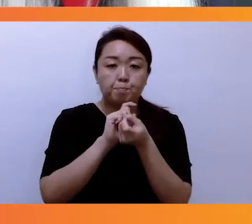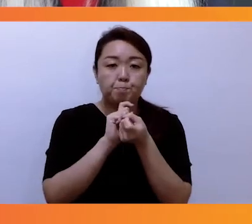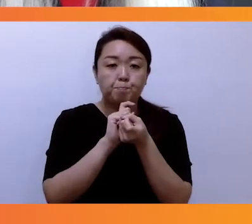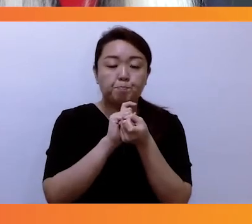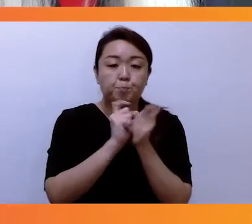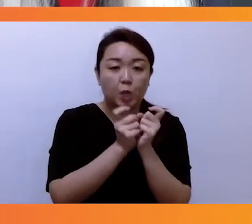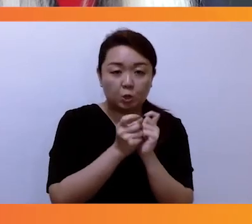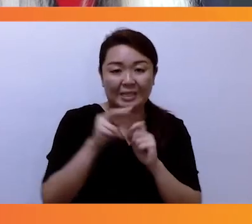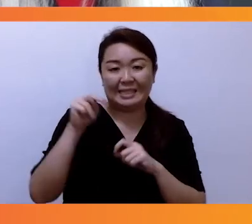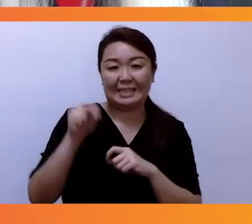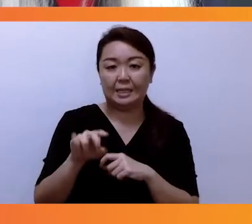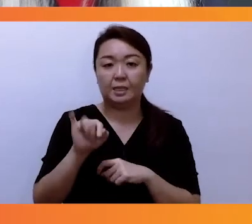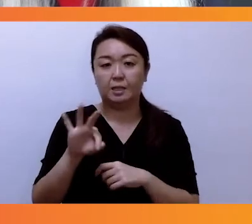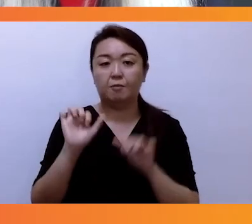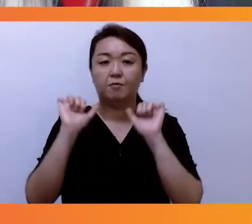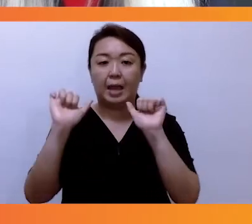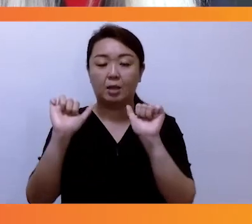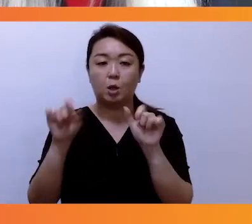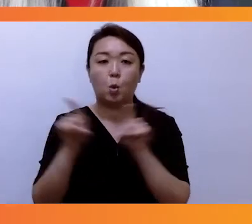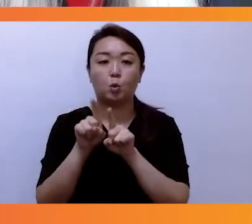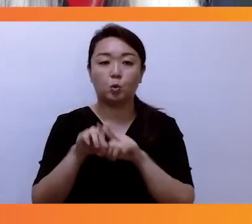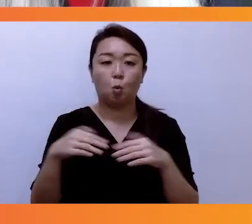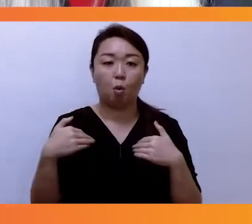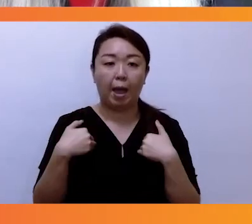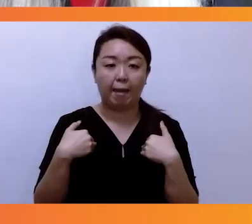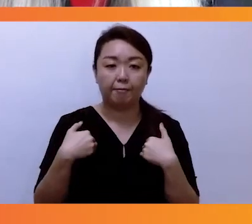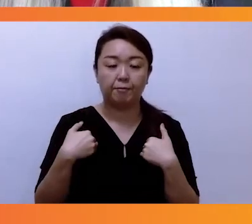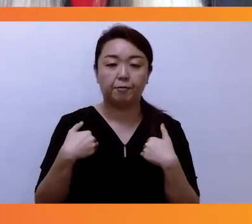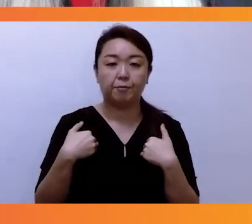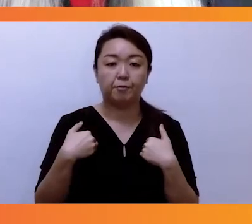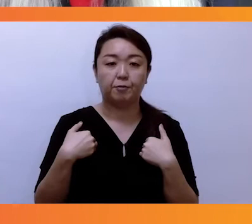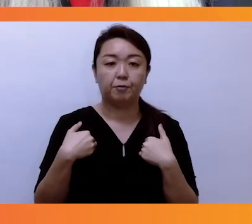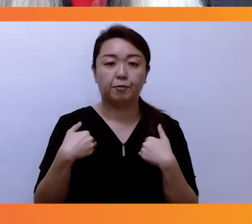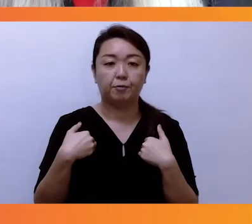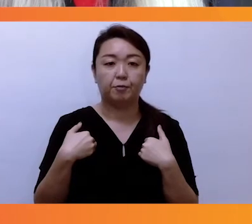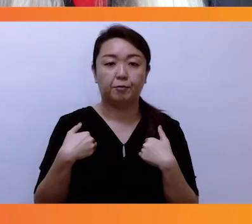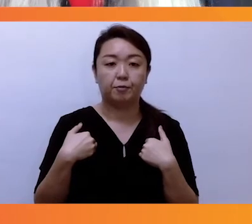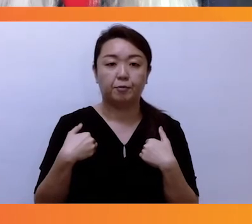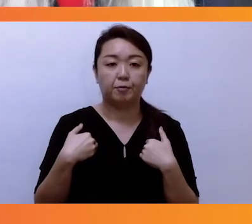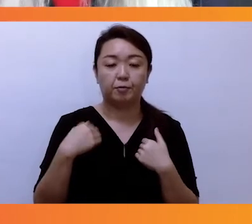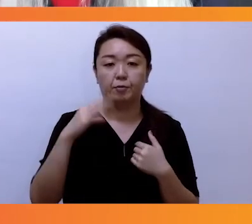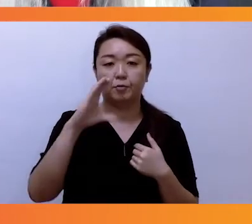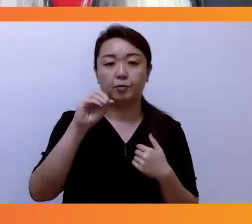What modifications are needed if an athlete also has a